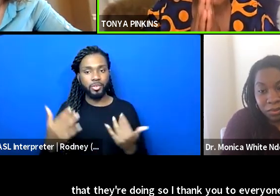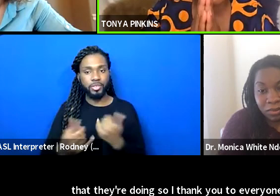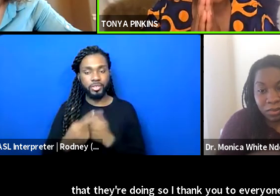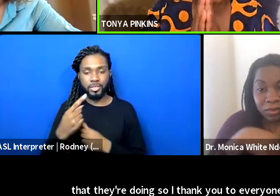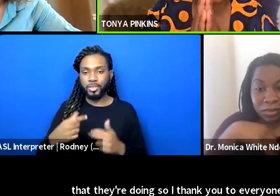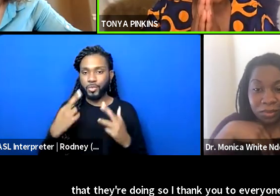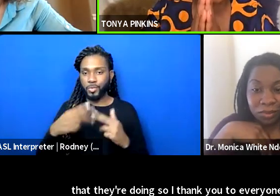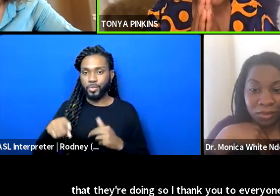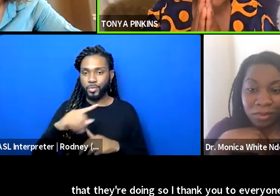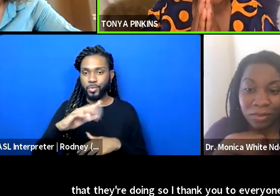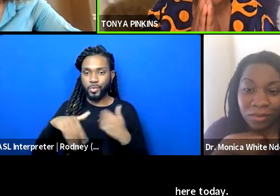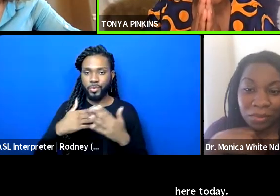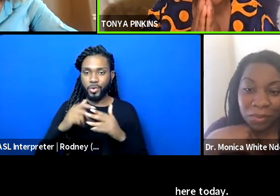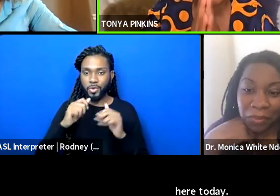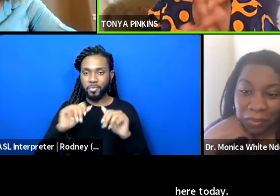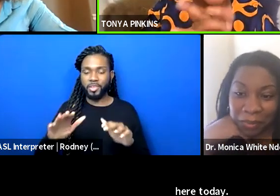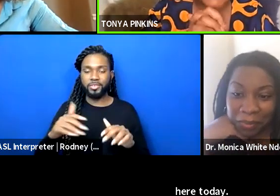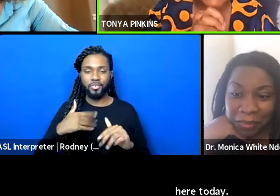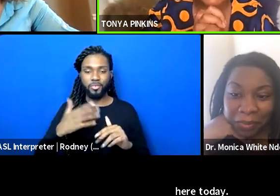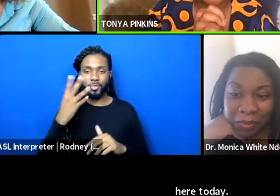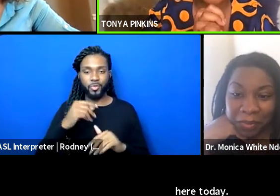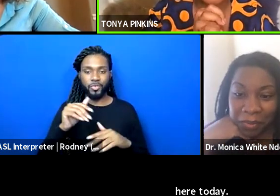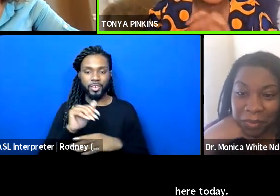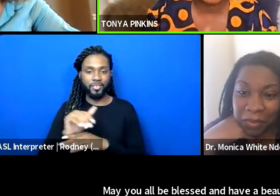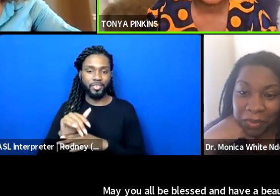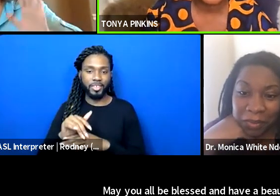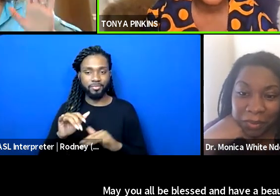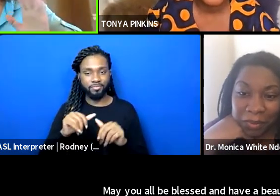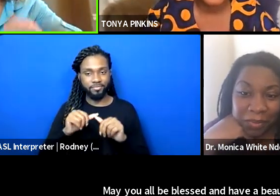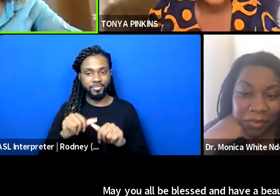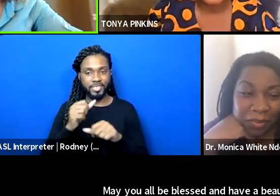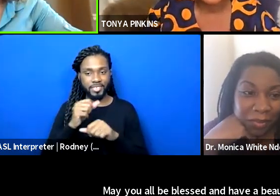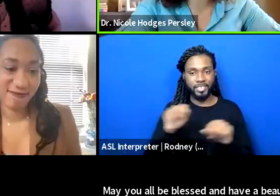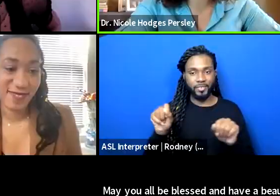you all be blessed and have a beautiful evening. Stay safe. Thank you.